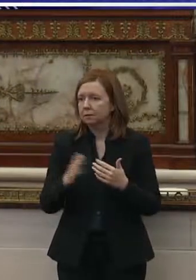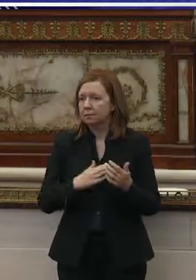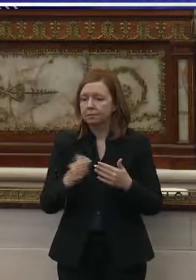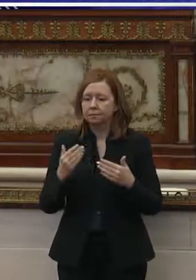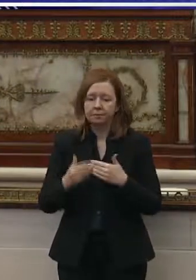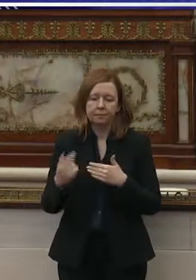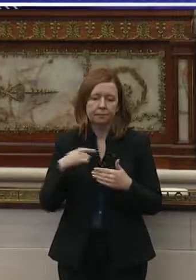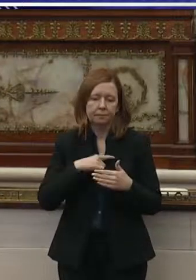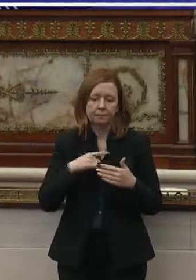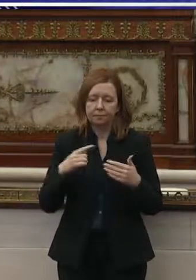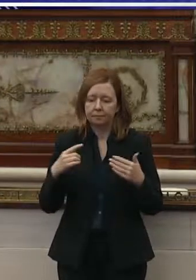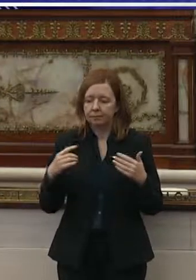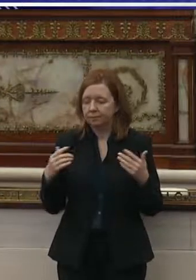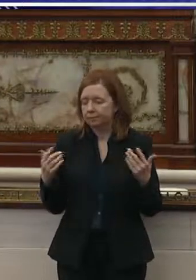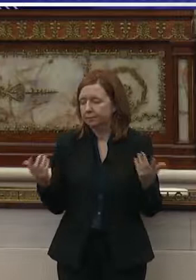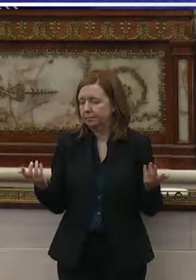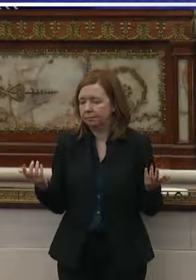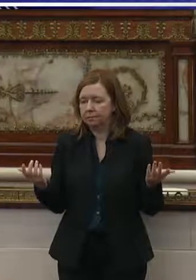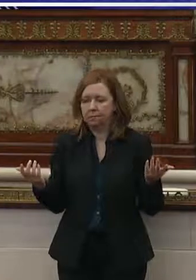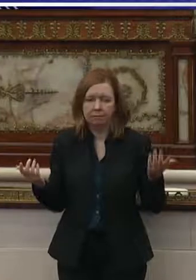we've we've moved beyond